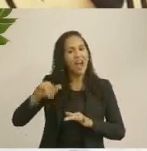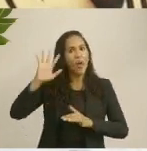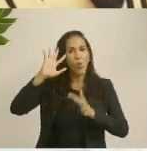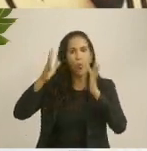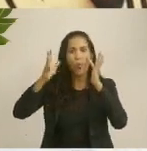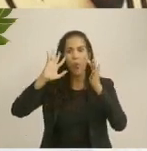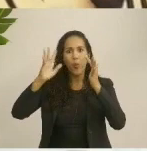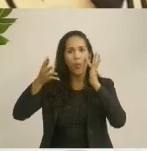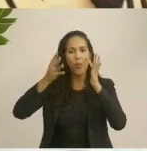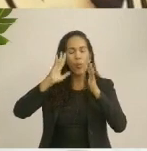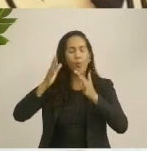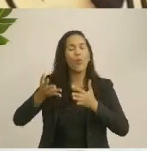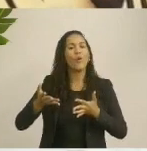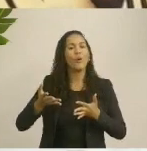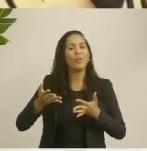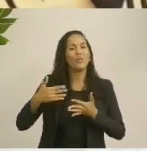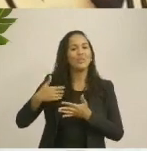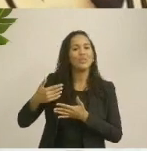thrilled that